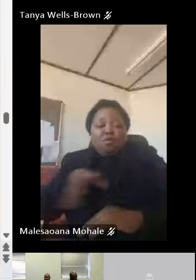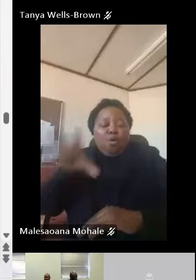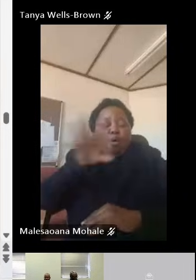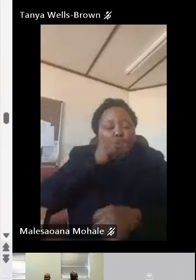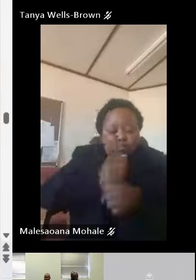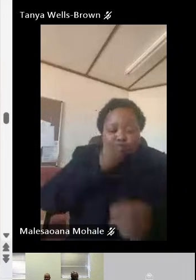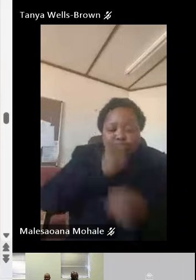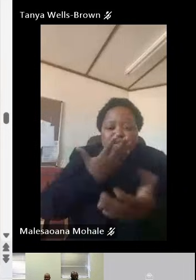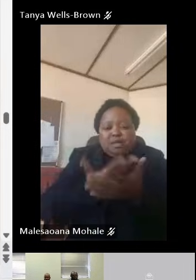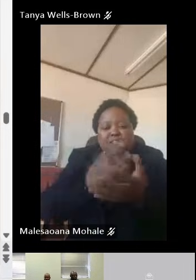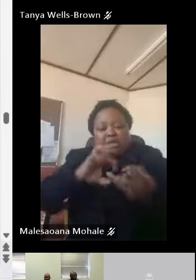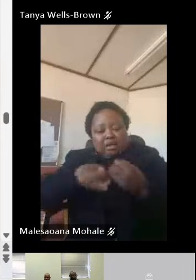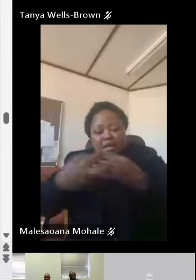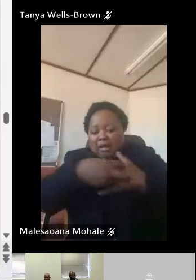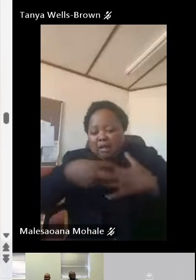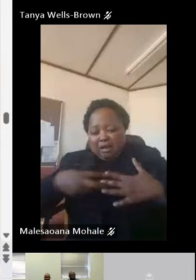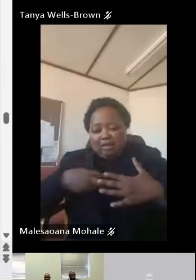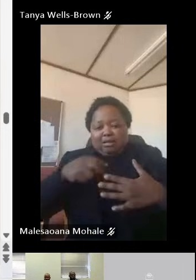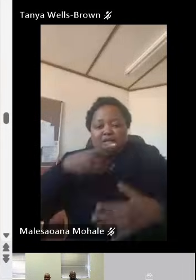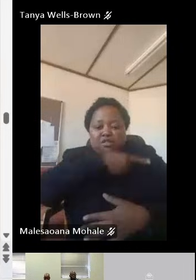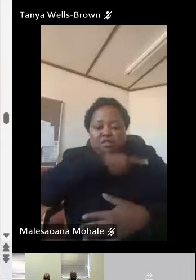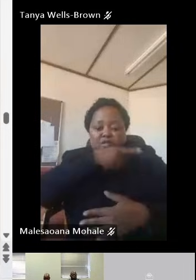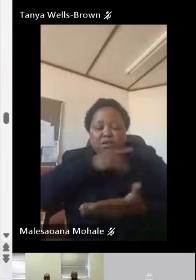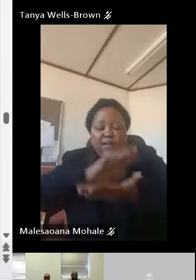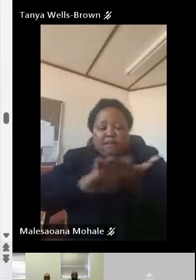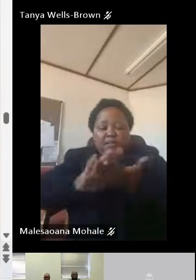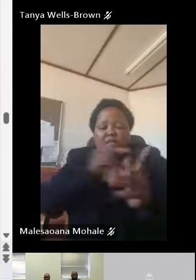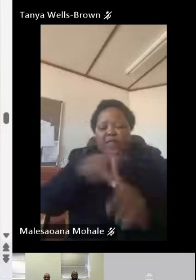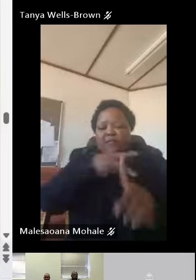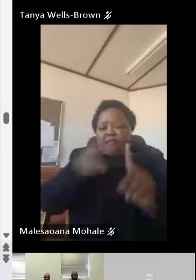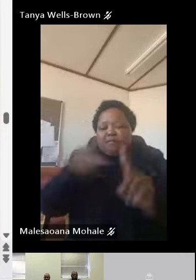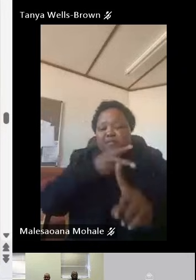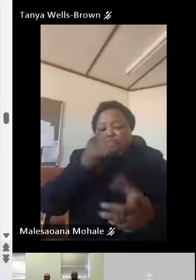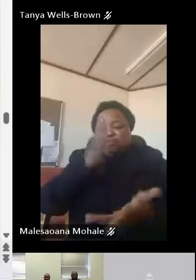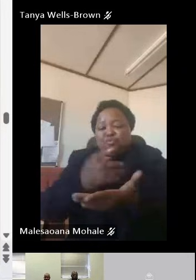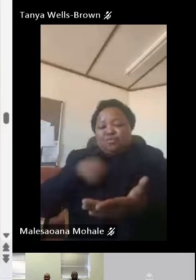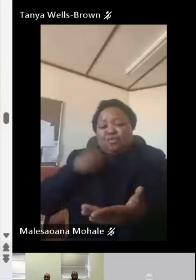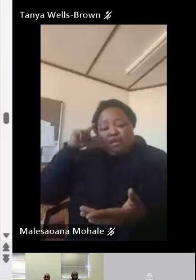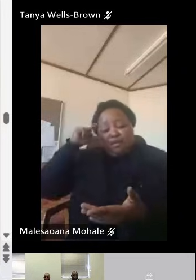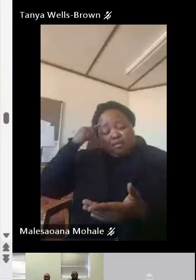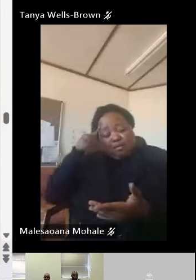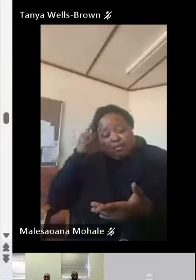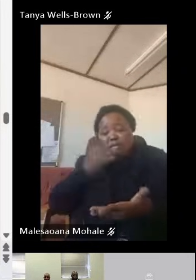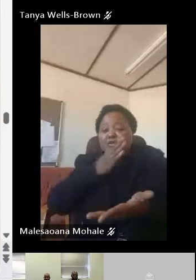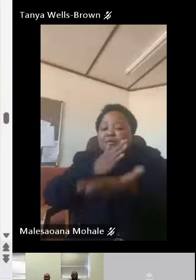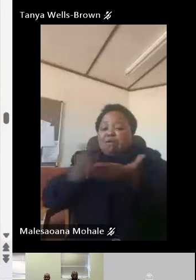address GBV. I think for some of us, we're present